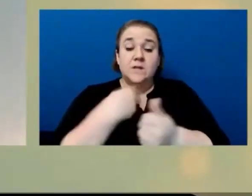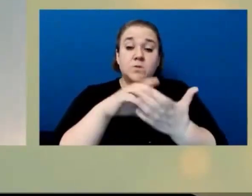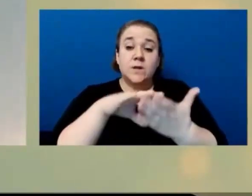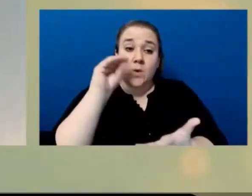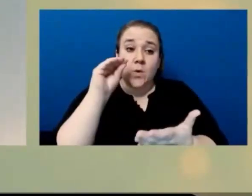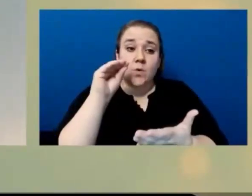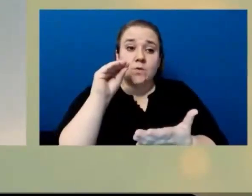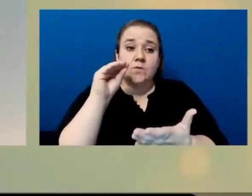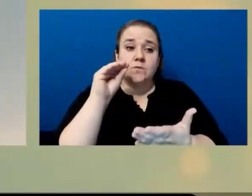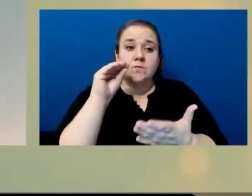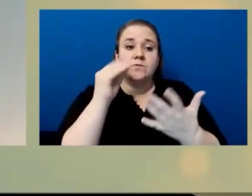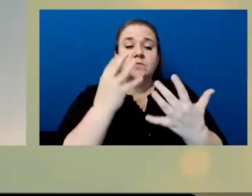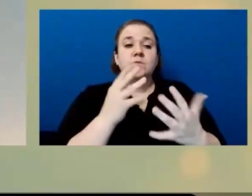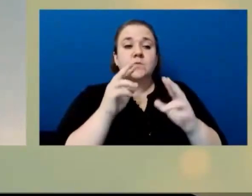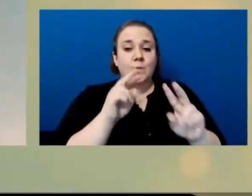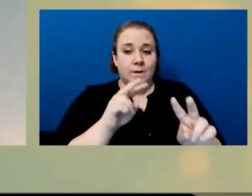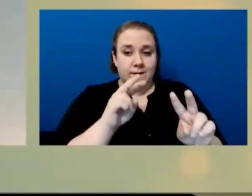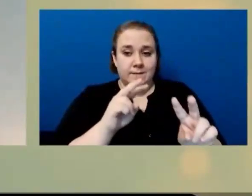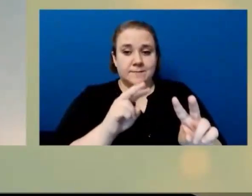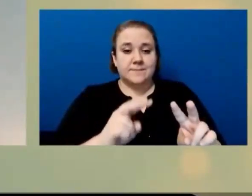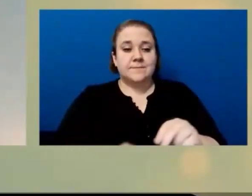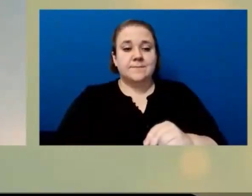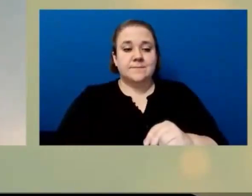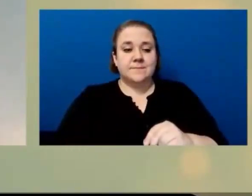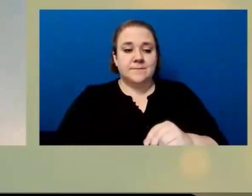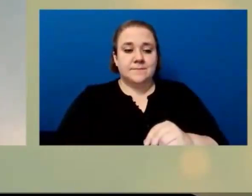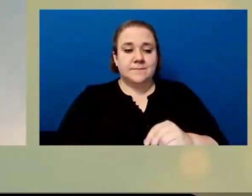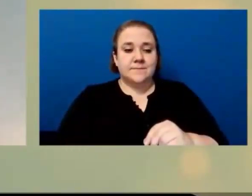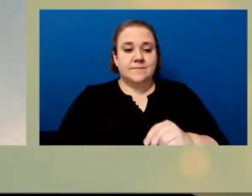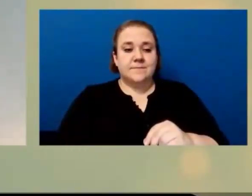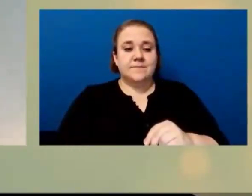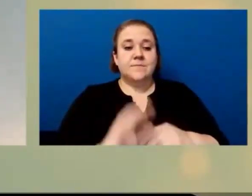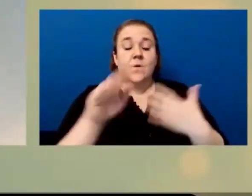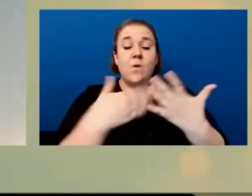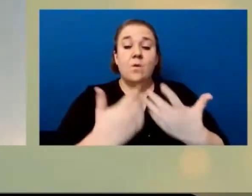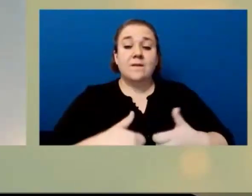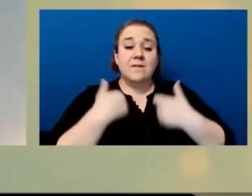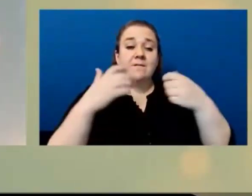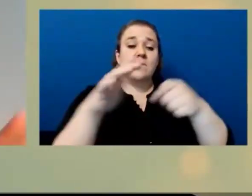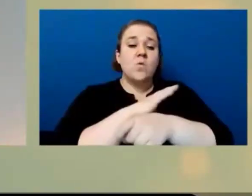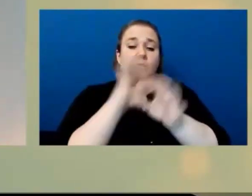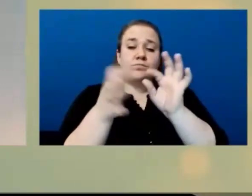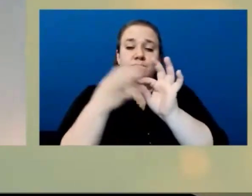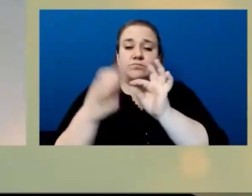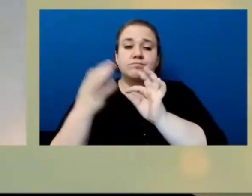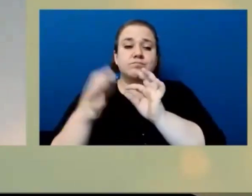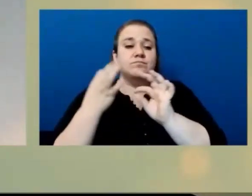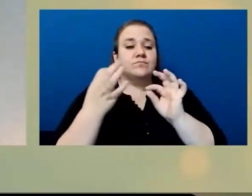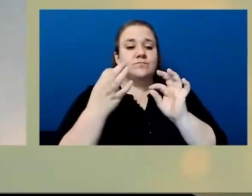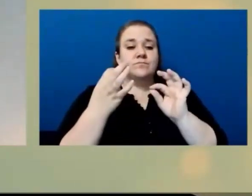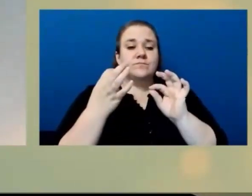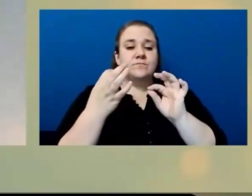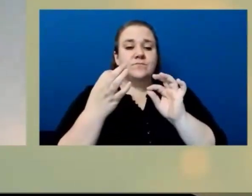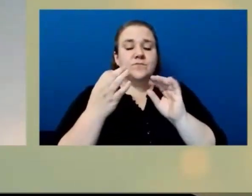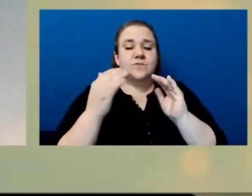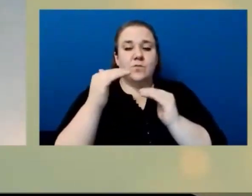places we've torn in our desperation to escape where the weaving's been worn? What if we turn back to each other